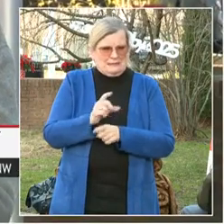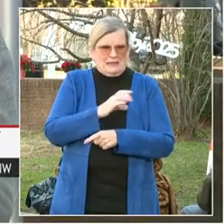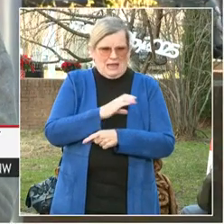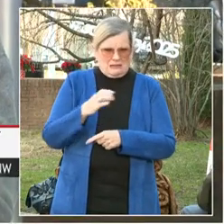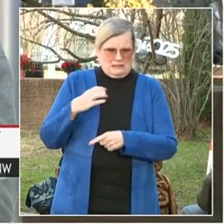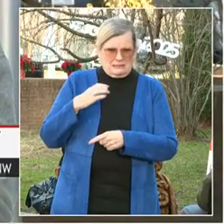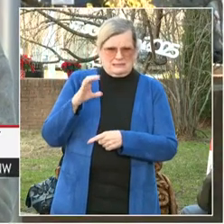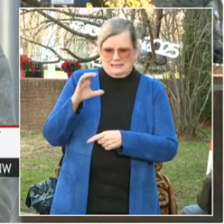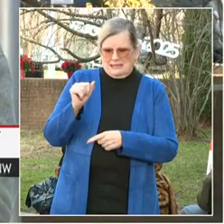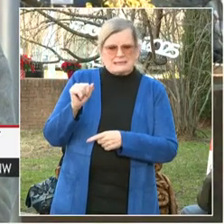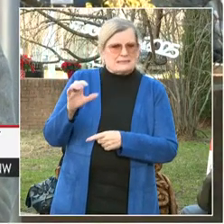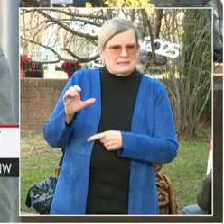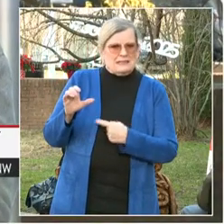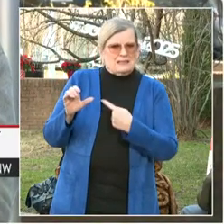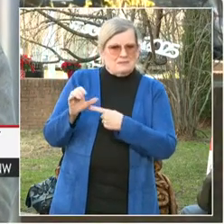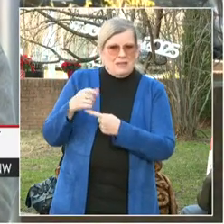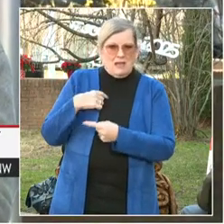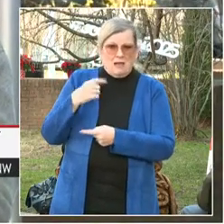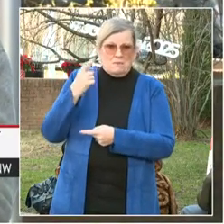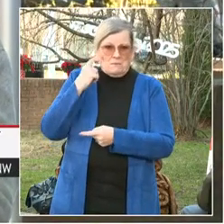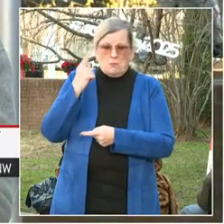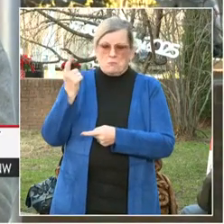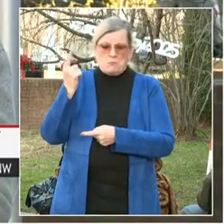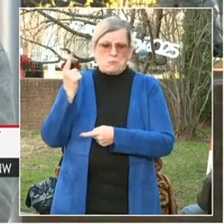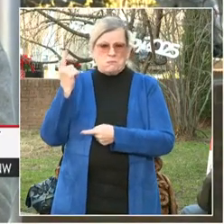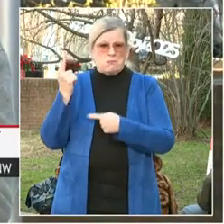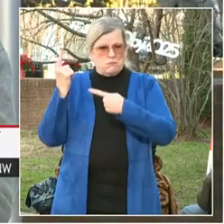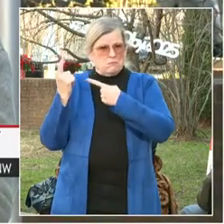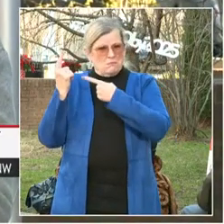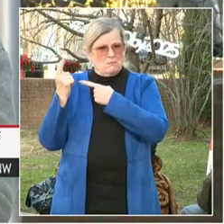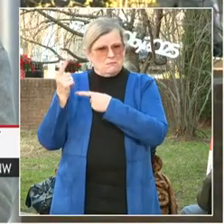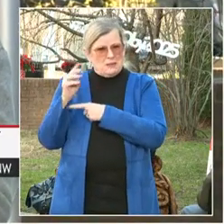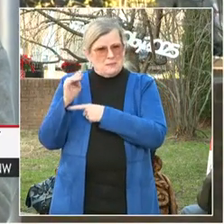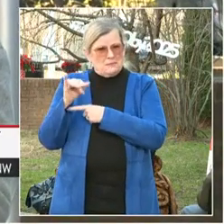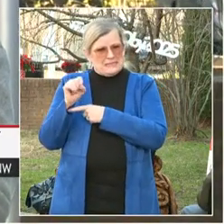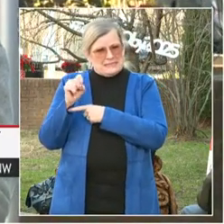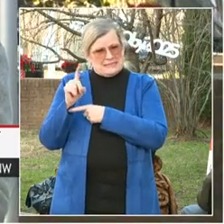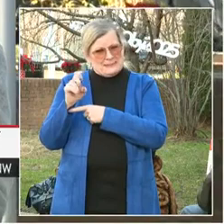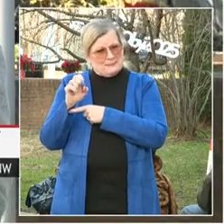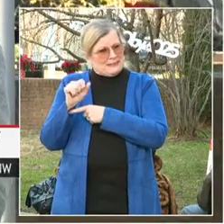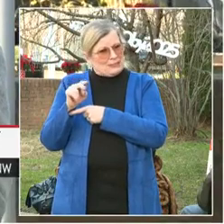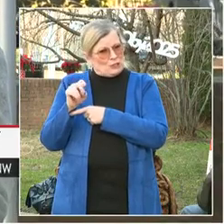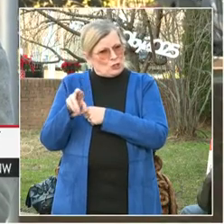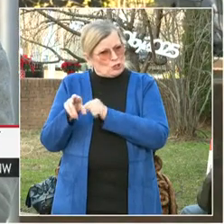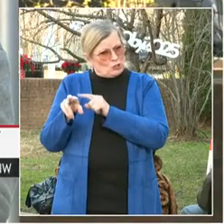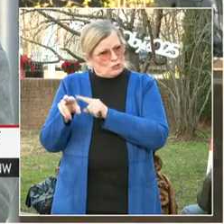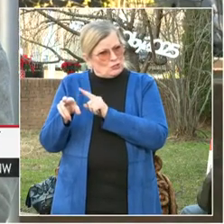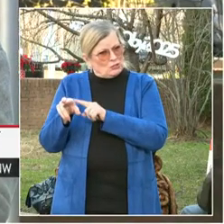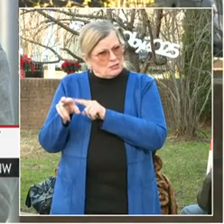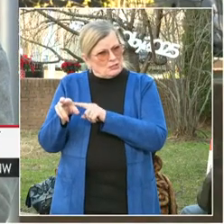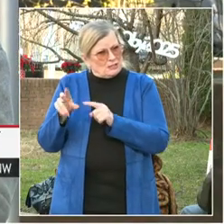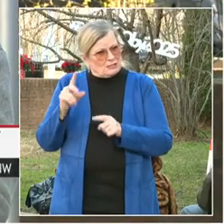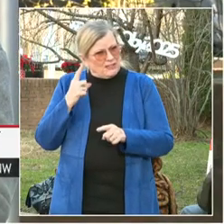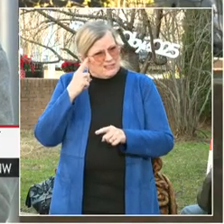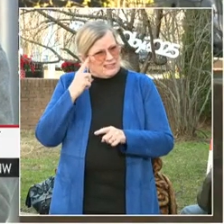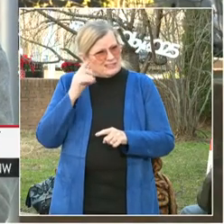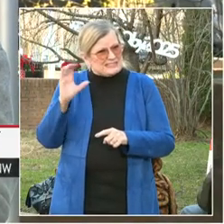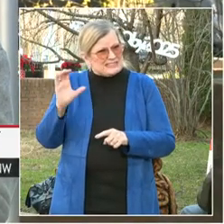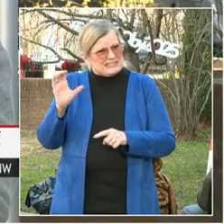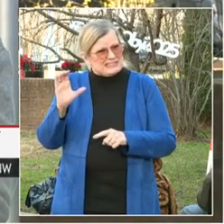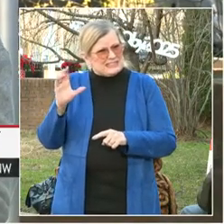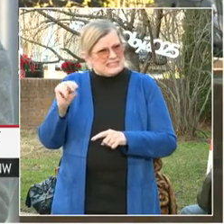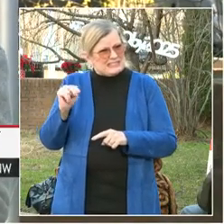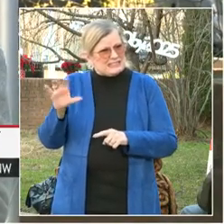gun into the air is a misdemeanor currently, and that the CIC's recommendation was that it become a